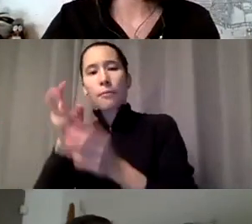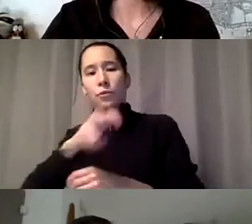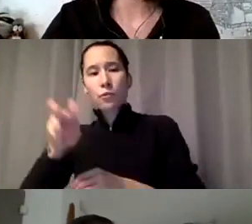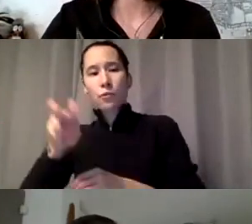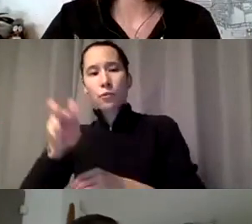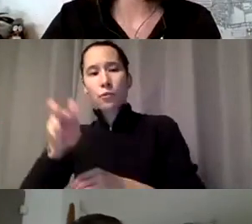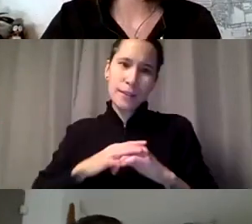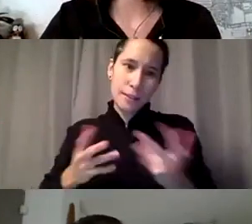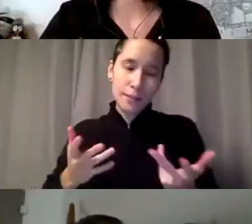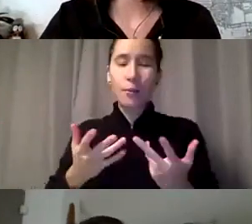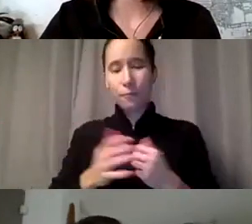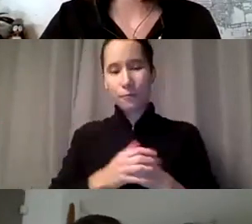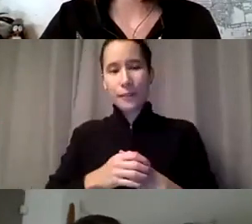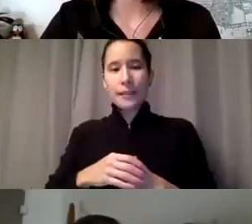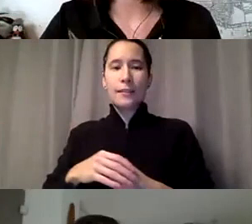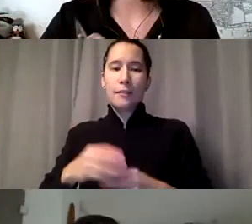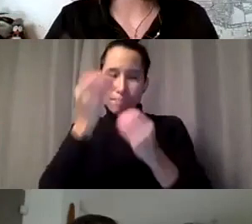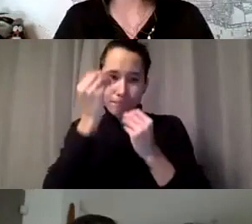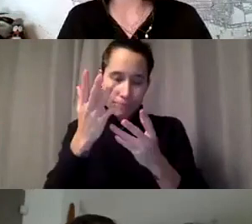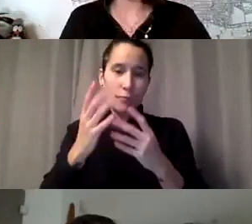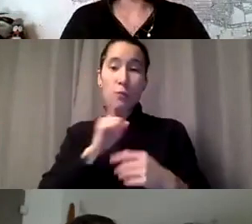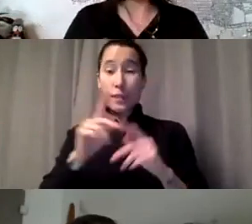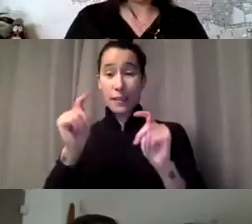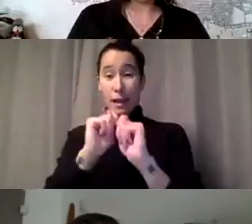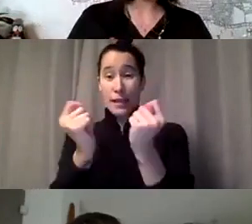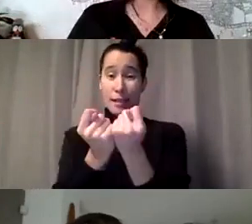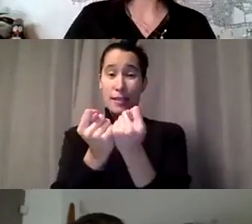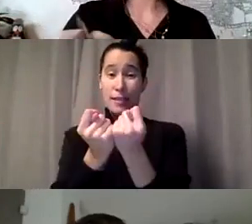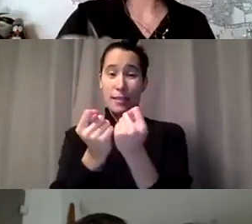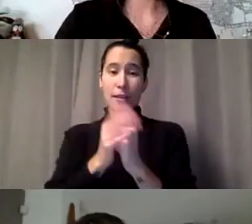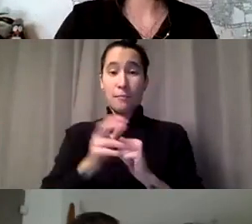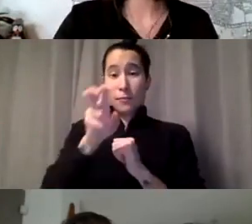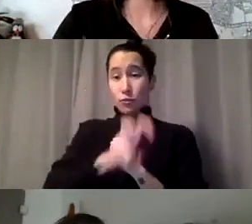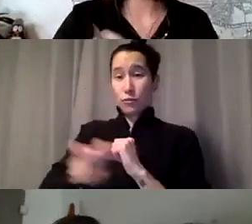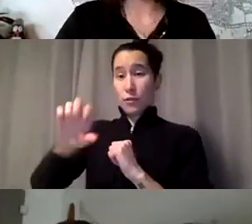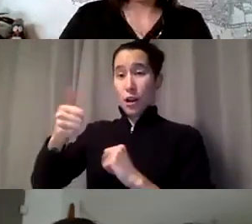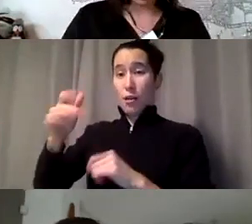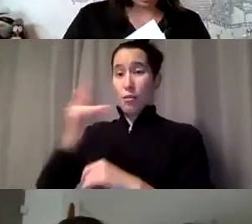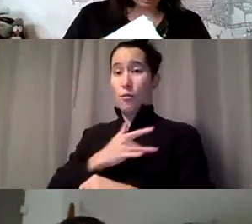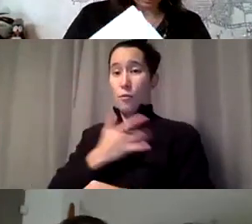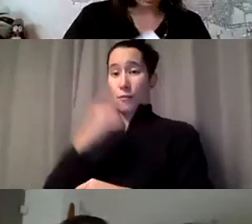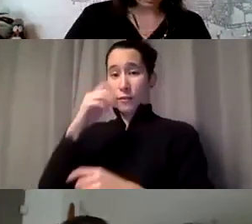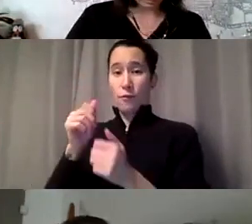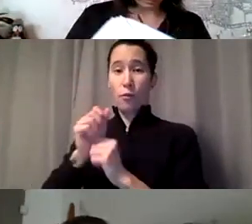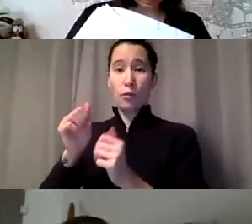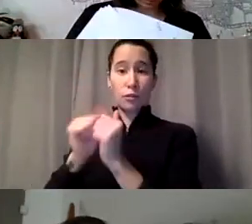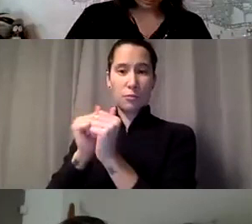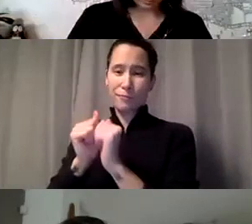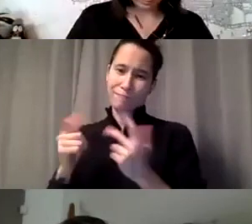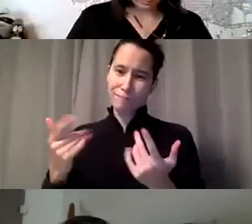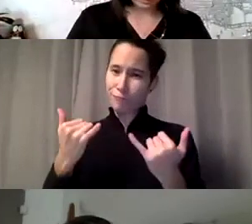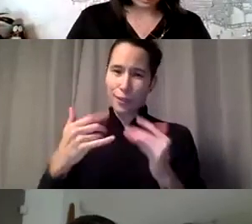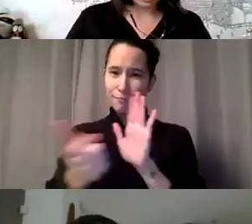So a team, cannot go for the purpose of sport at this time. Where it is your